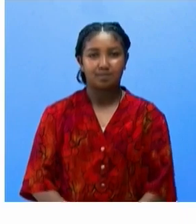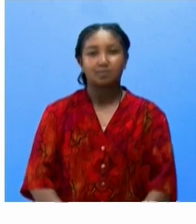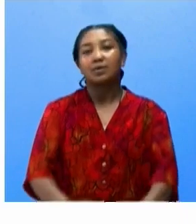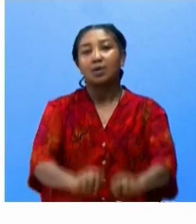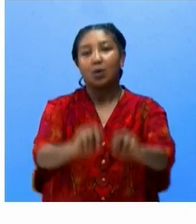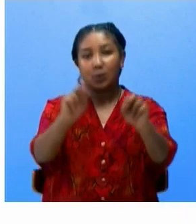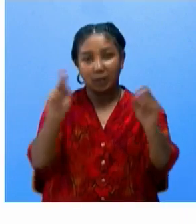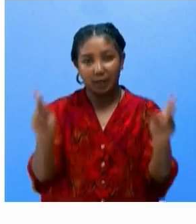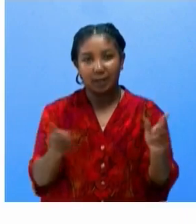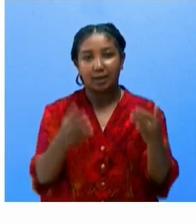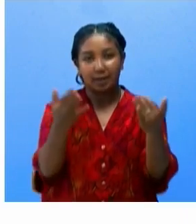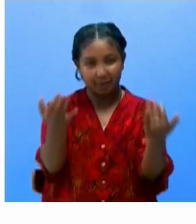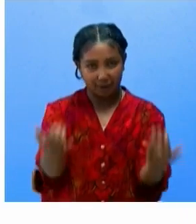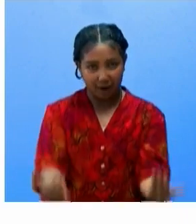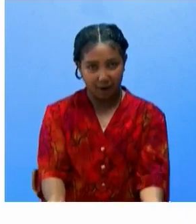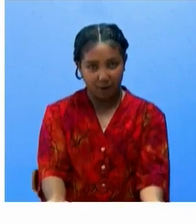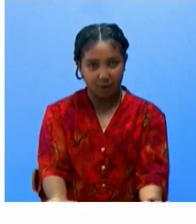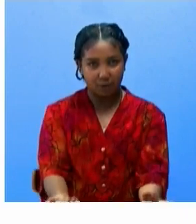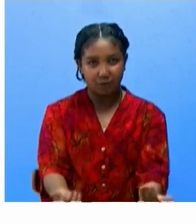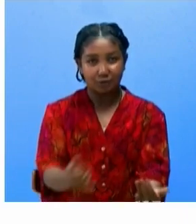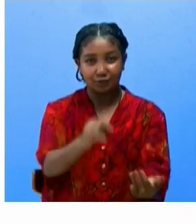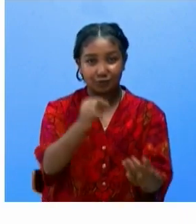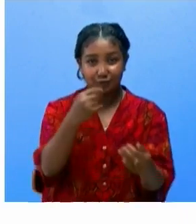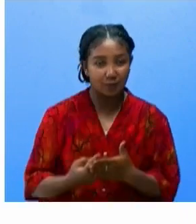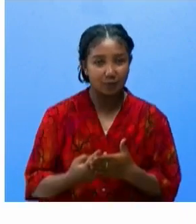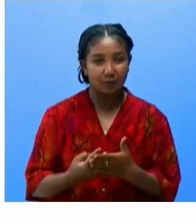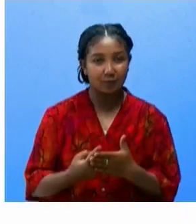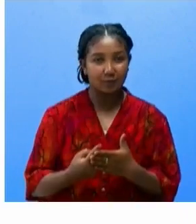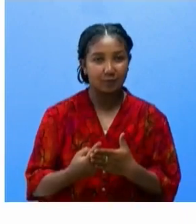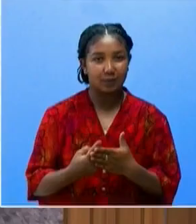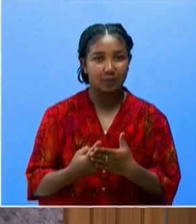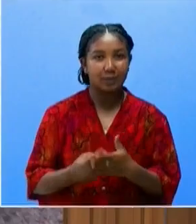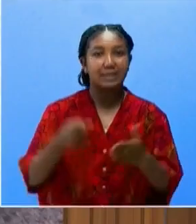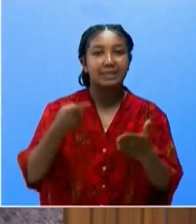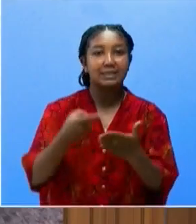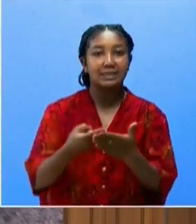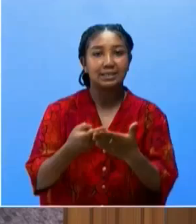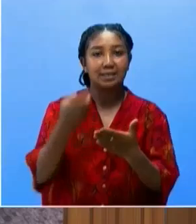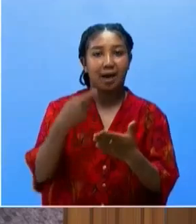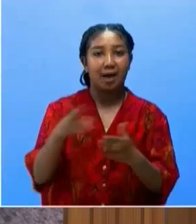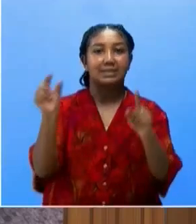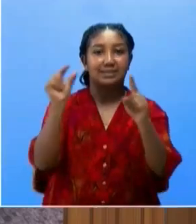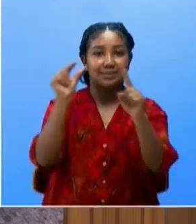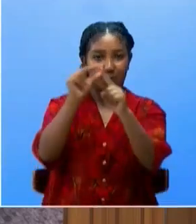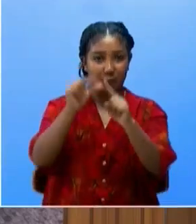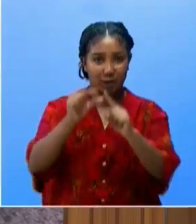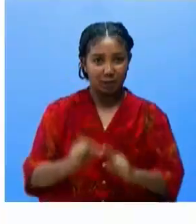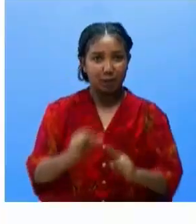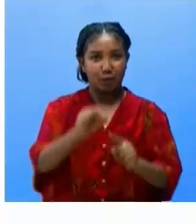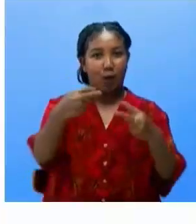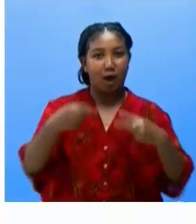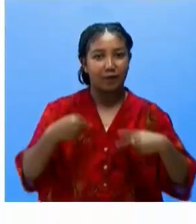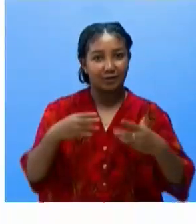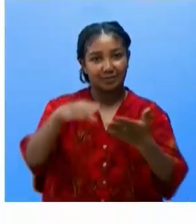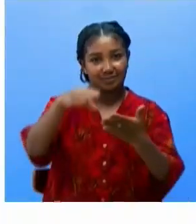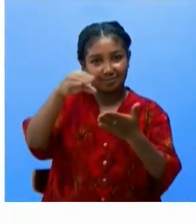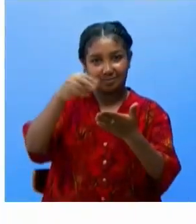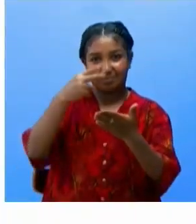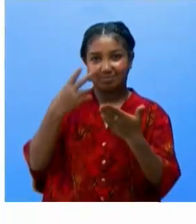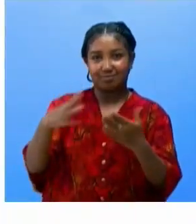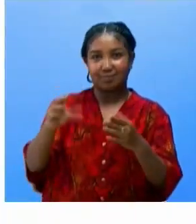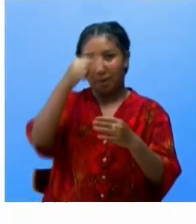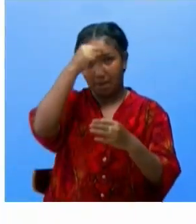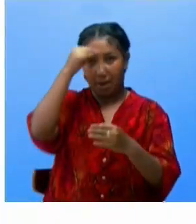Okay. Now, since you have seen, these are the words that you have seen written boldly